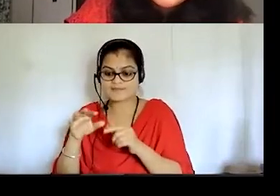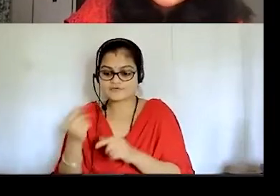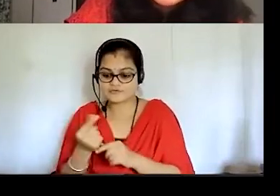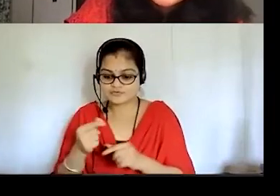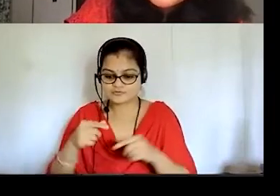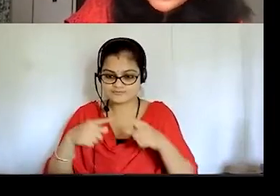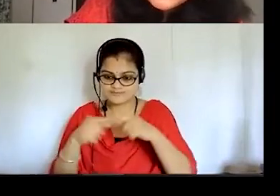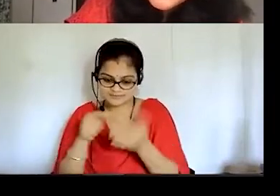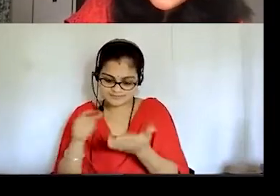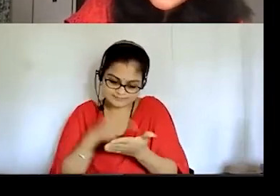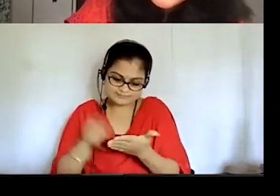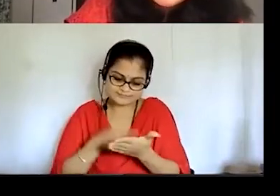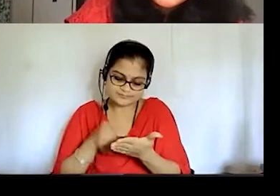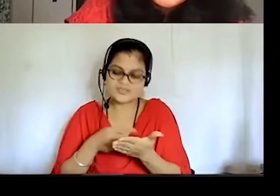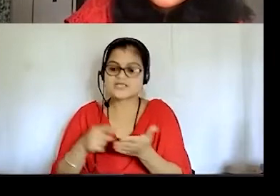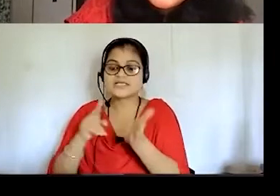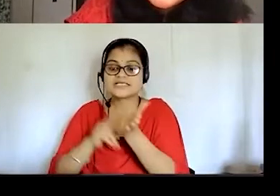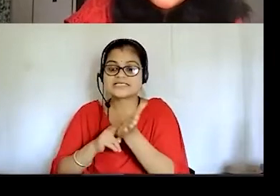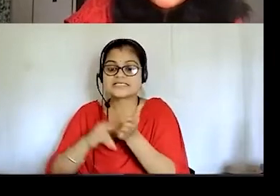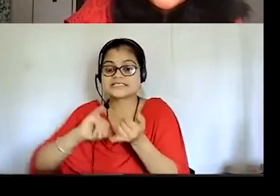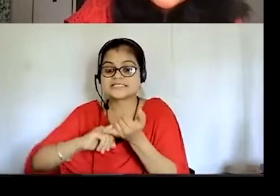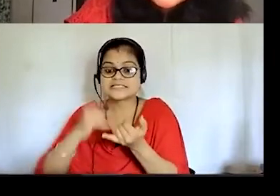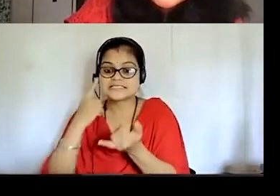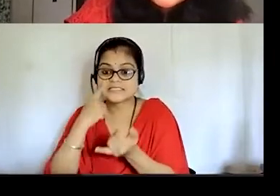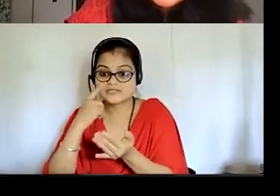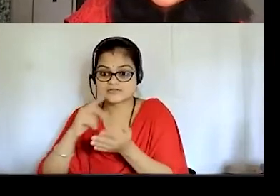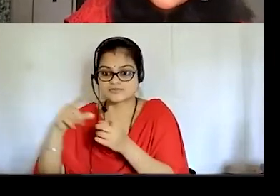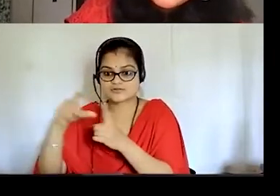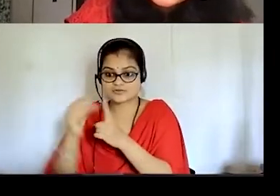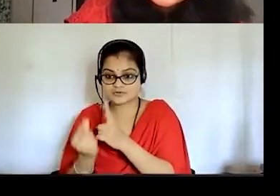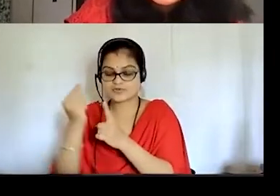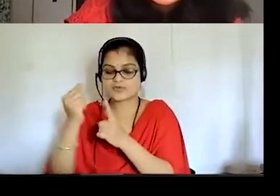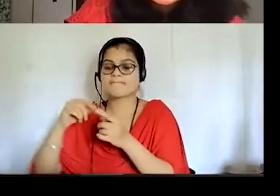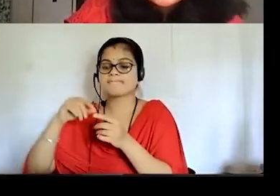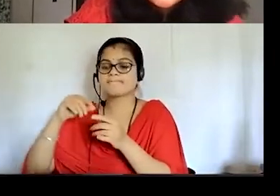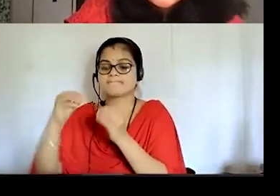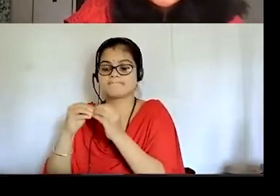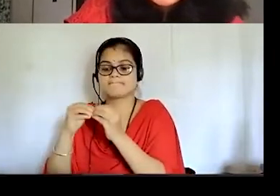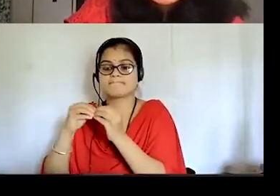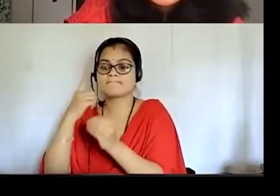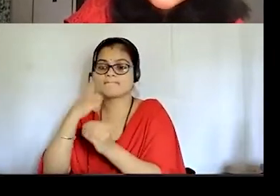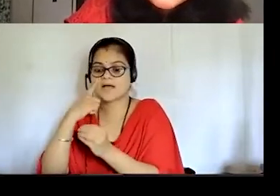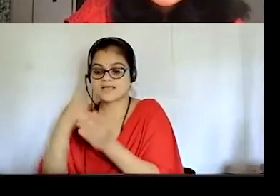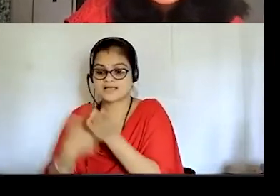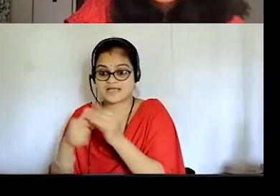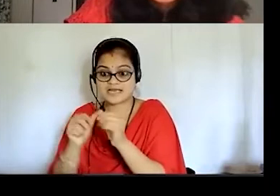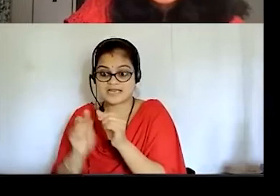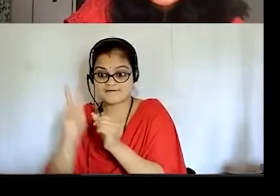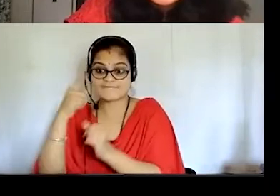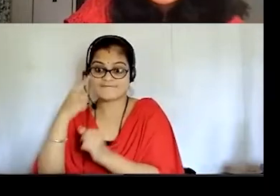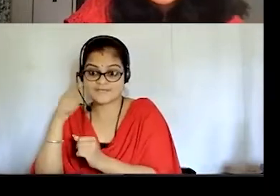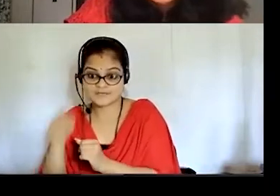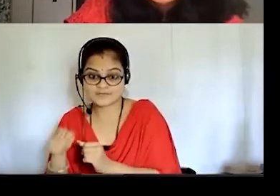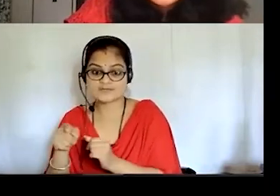the rag Sindhu Bhairavi with all its derivations. Codification and classification facilitate